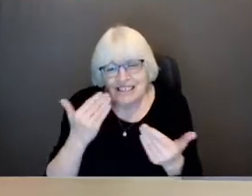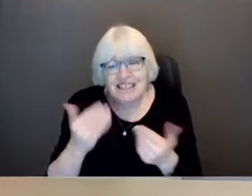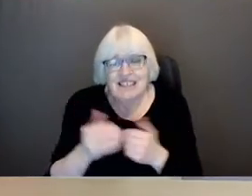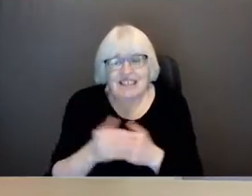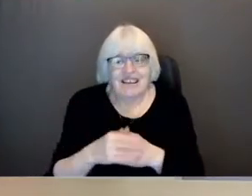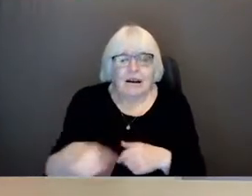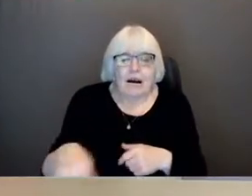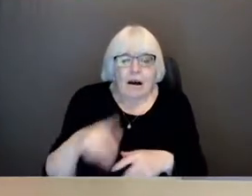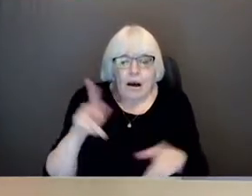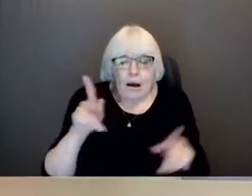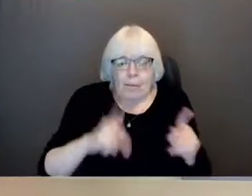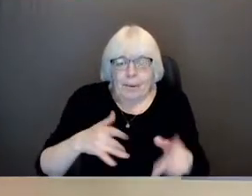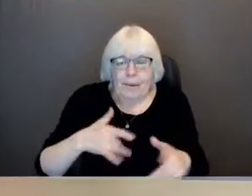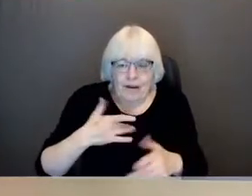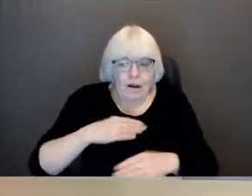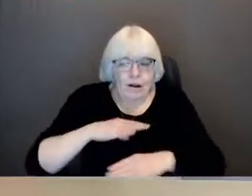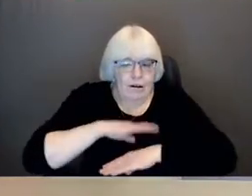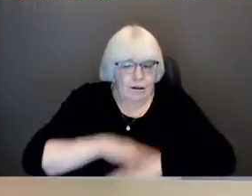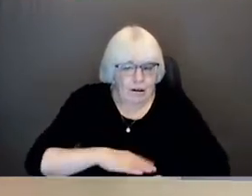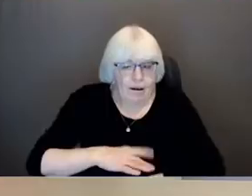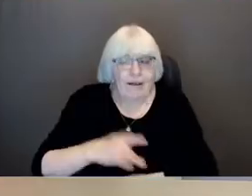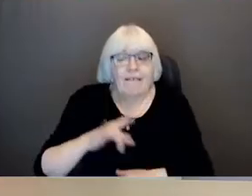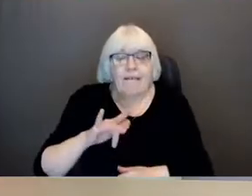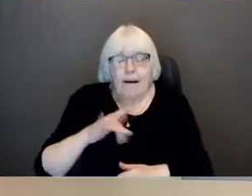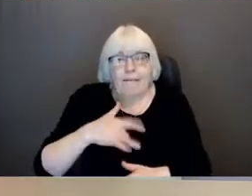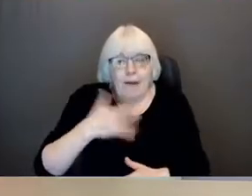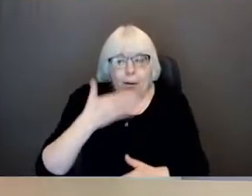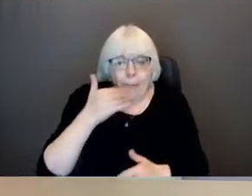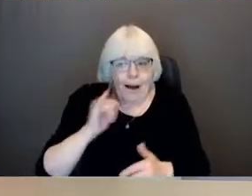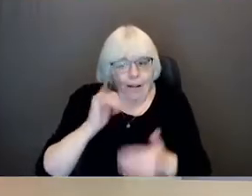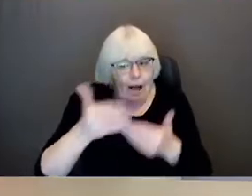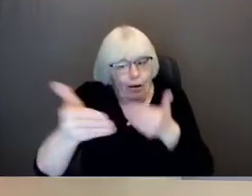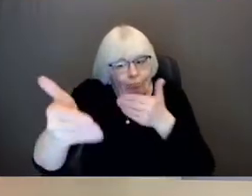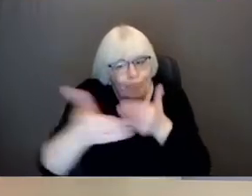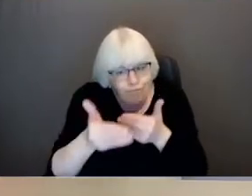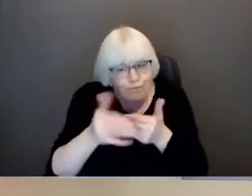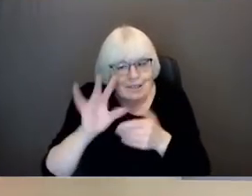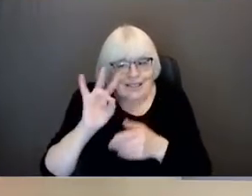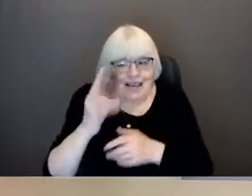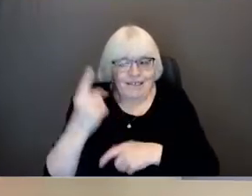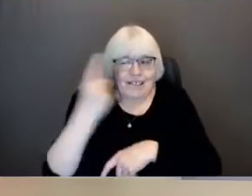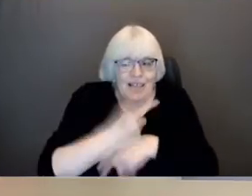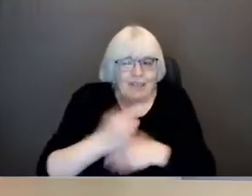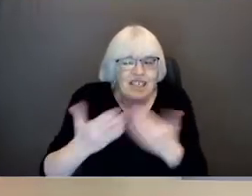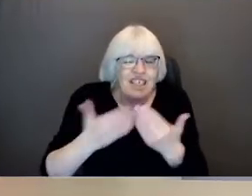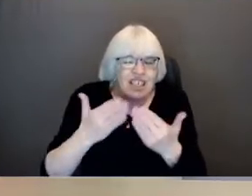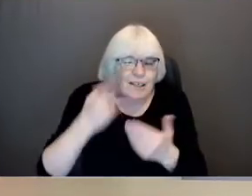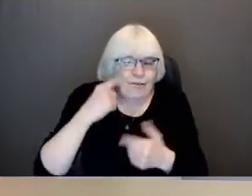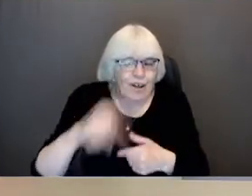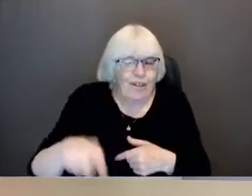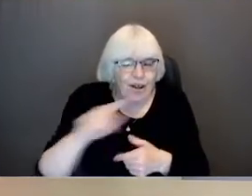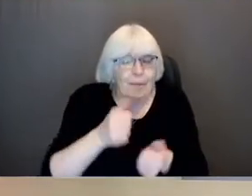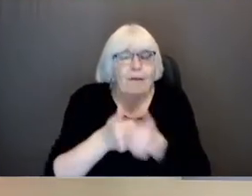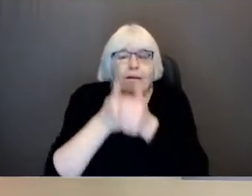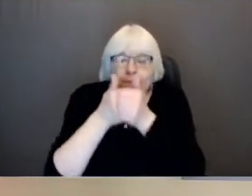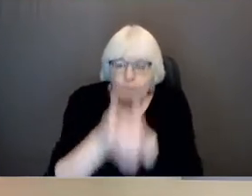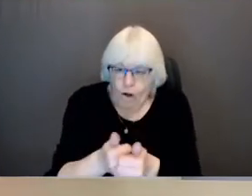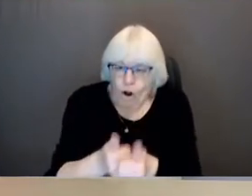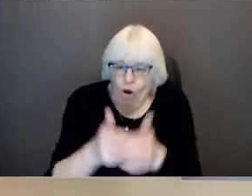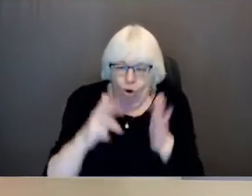we continue when we find out someone who is not isolating and they should